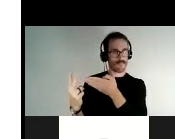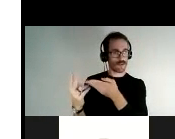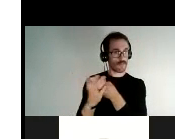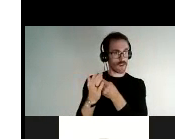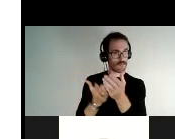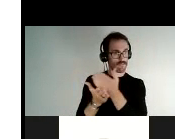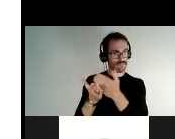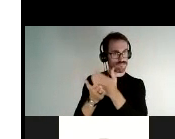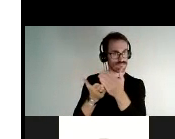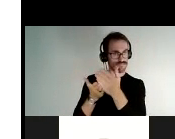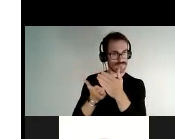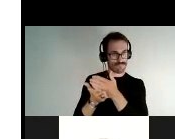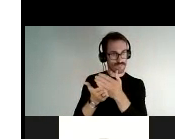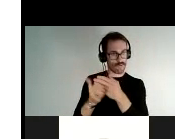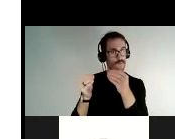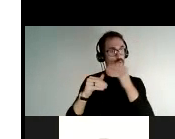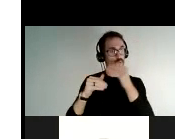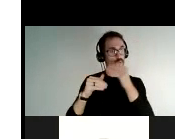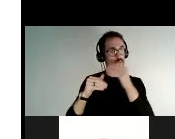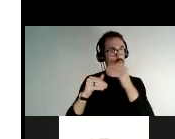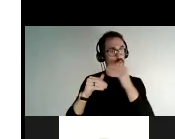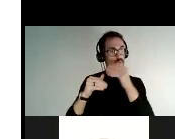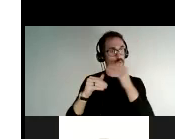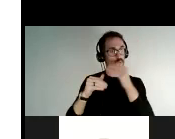can charge whatever. And an easy way to